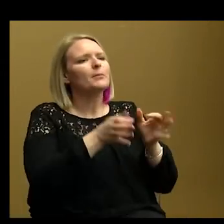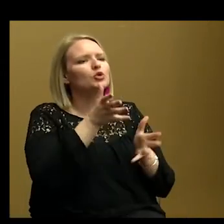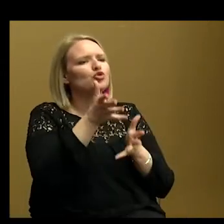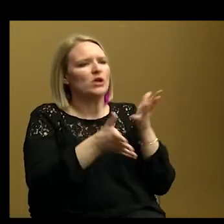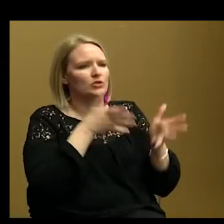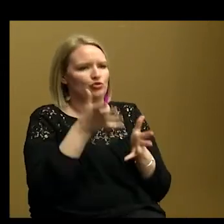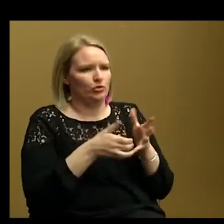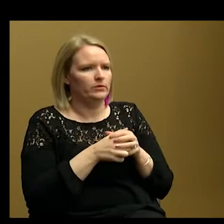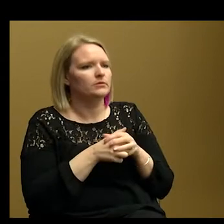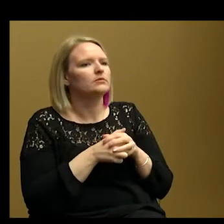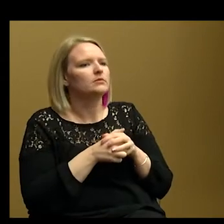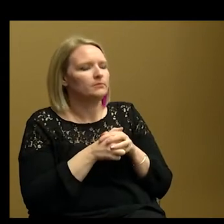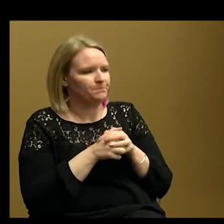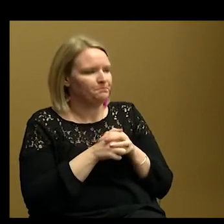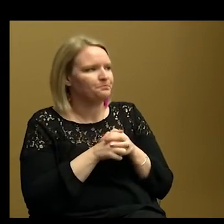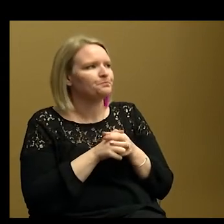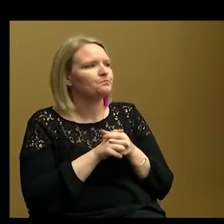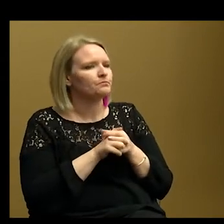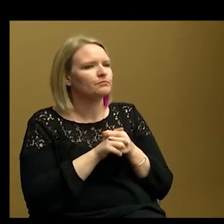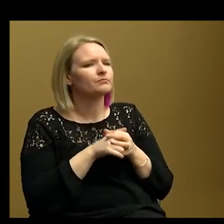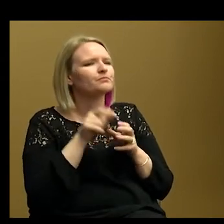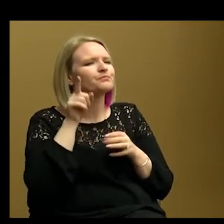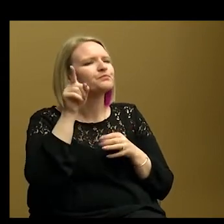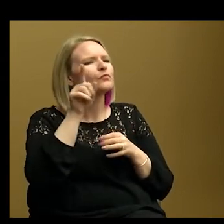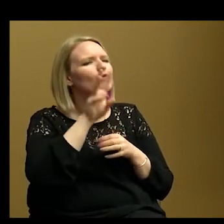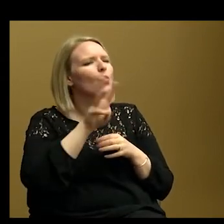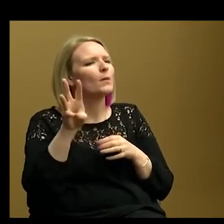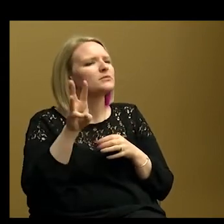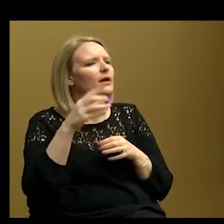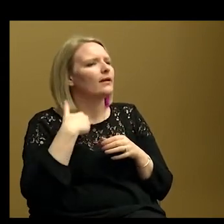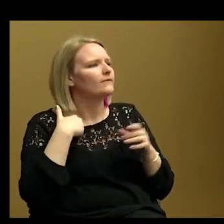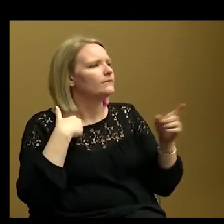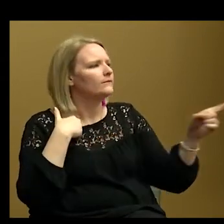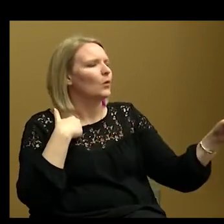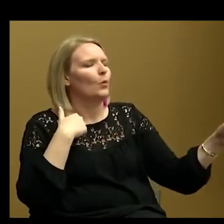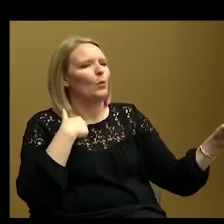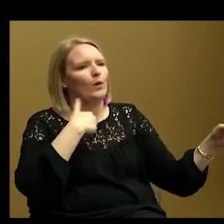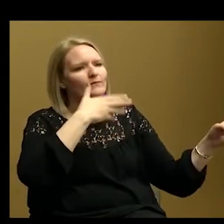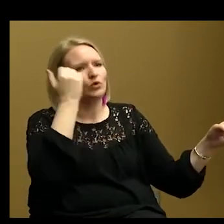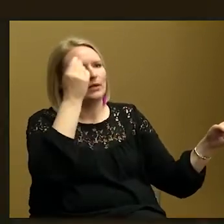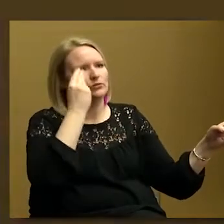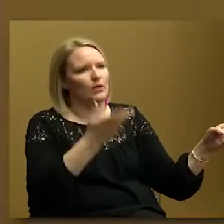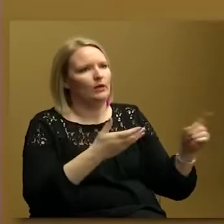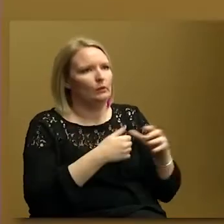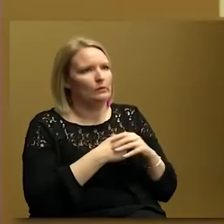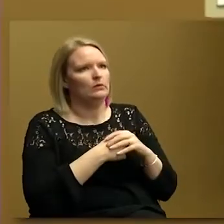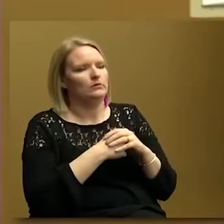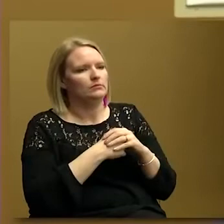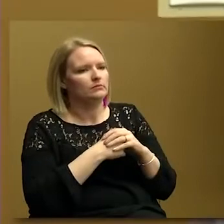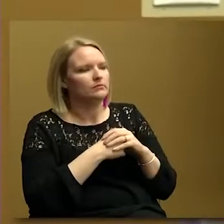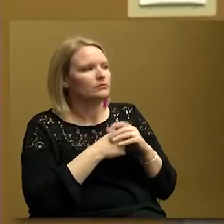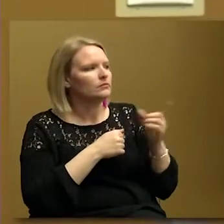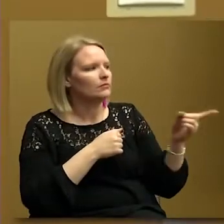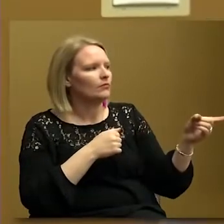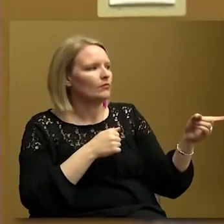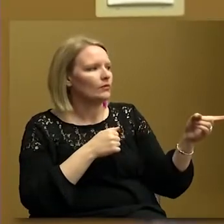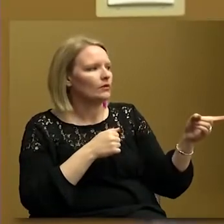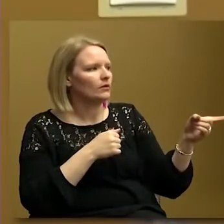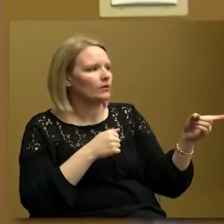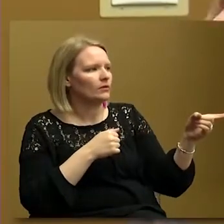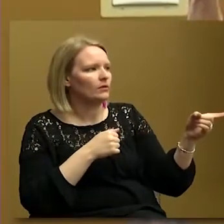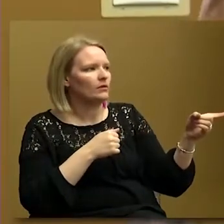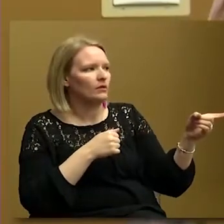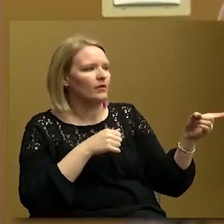So, and they have on the website, oh, I failed to tell you this morning, they do have these